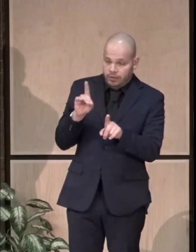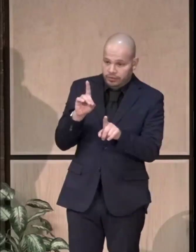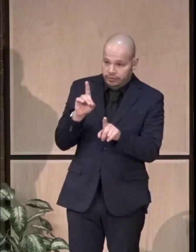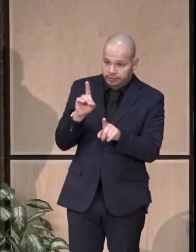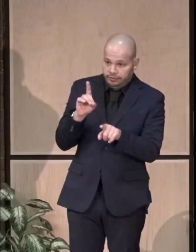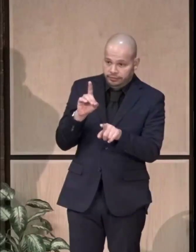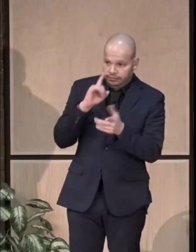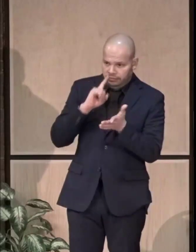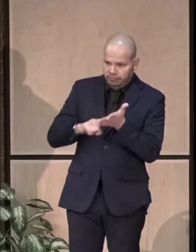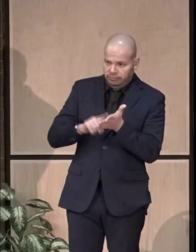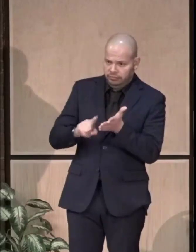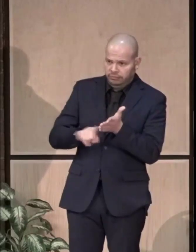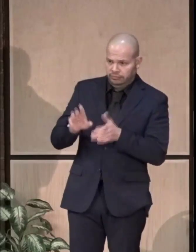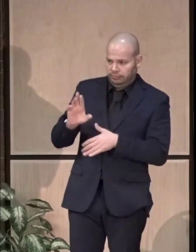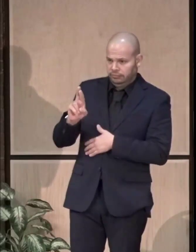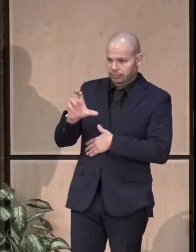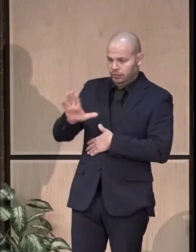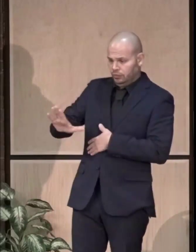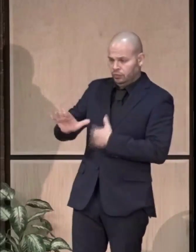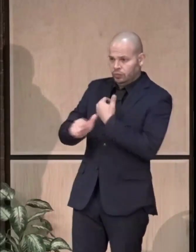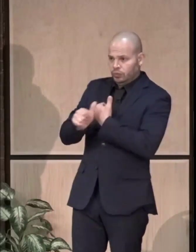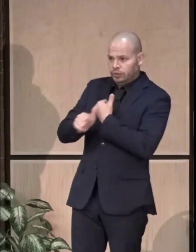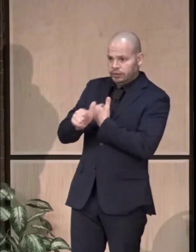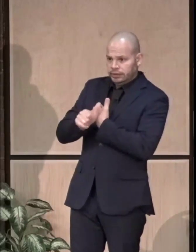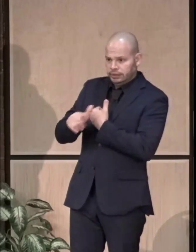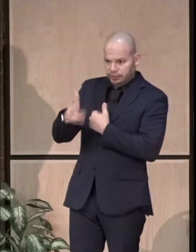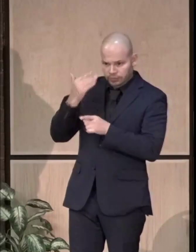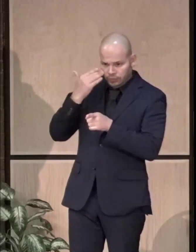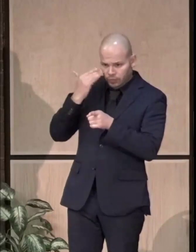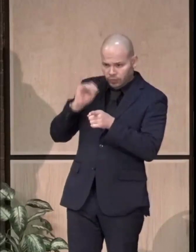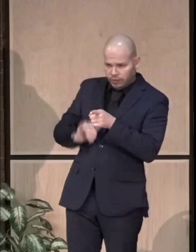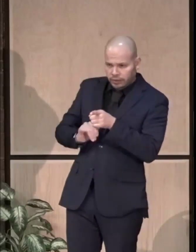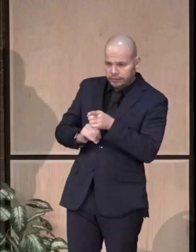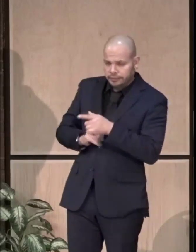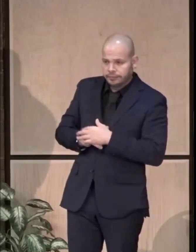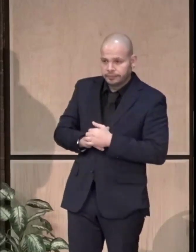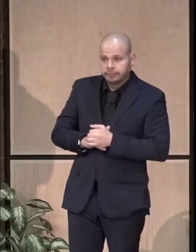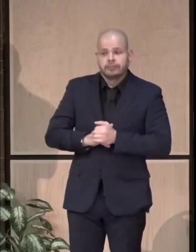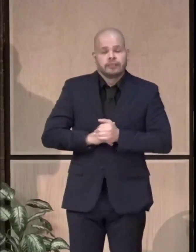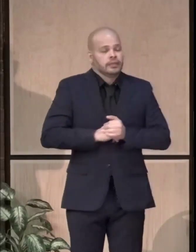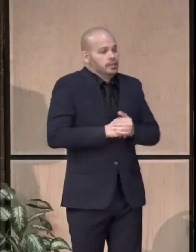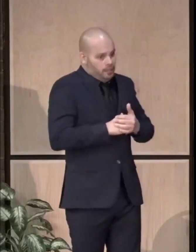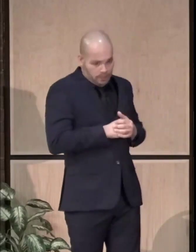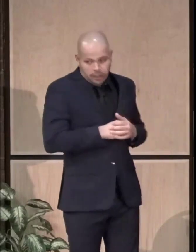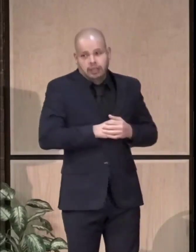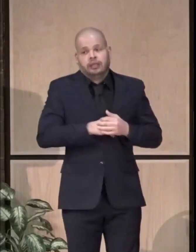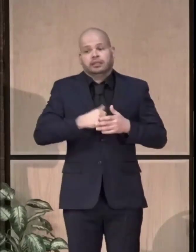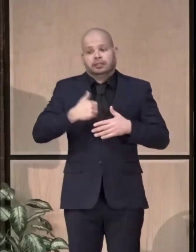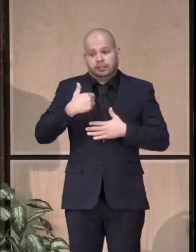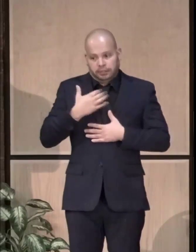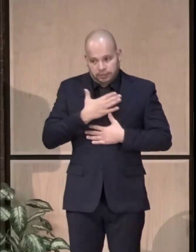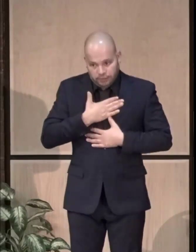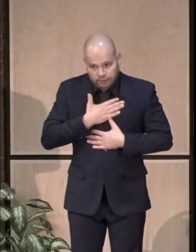had received a phone call from my first sergeant stating that he had received a phone call from, I believe, Deputy Sergeant